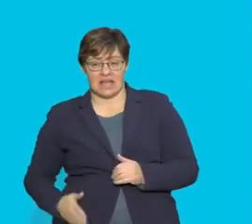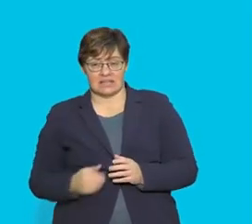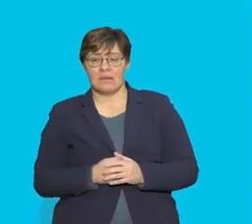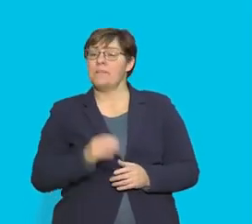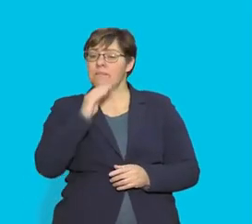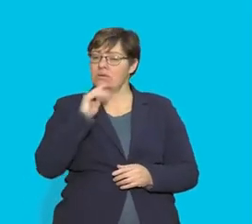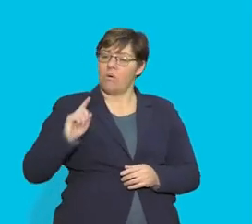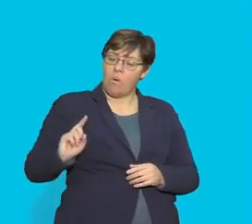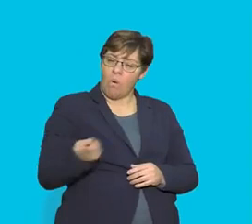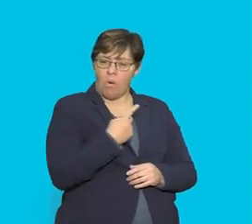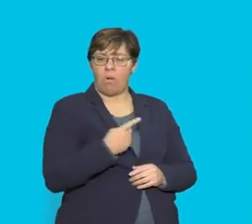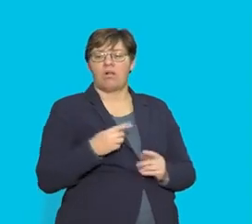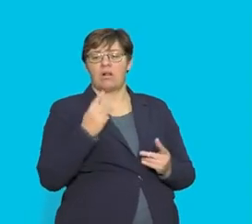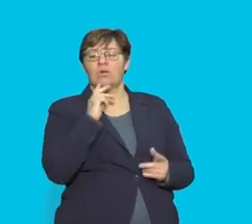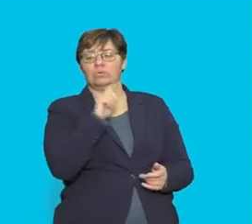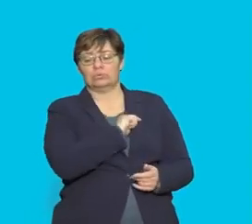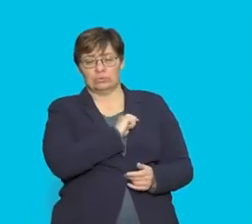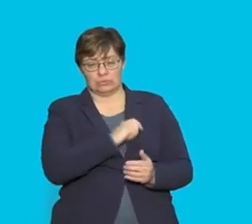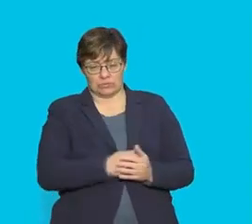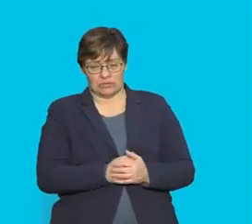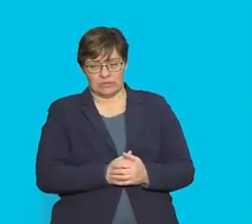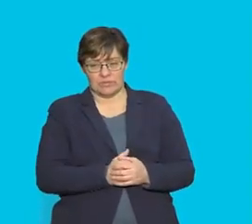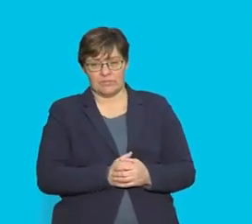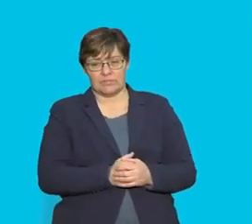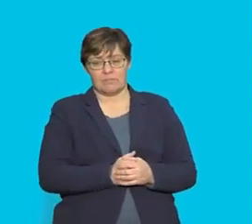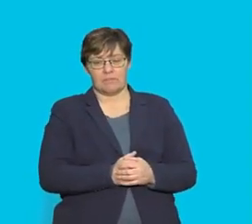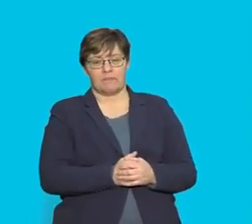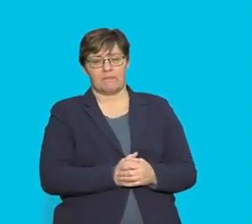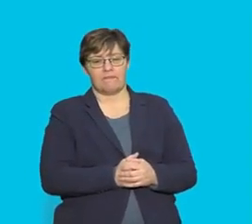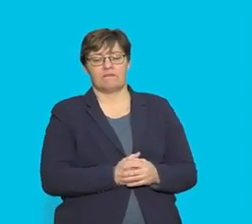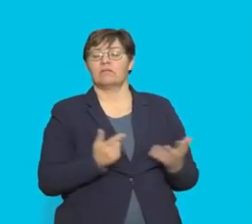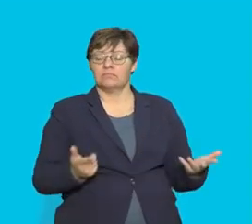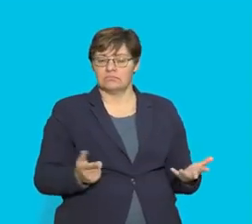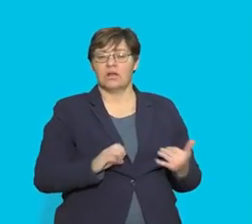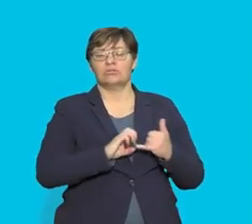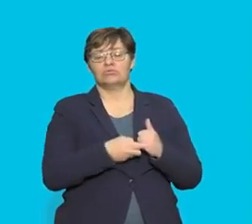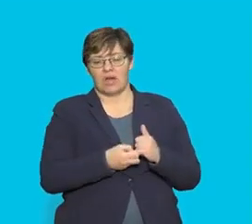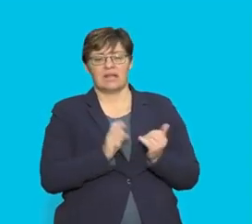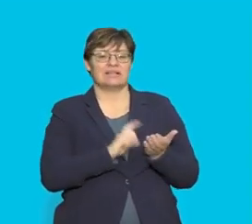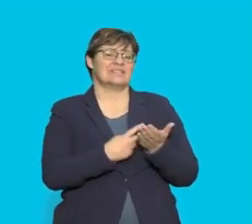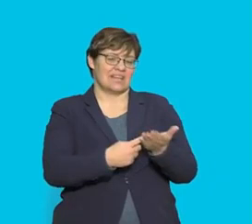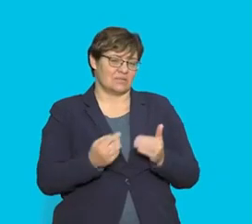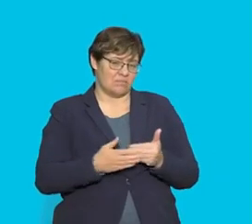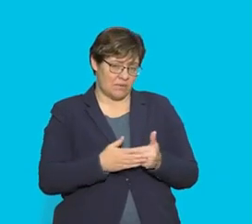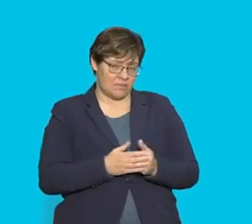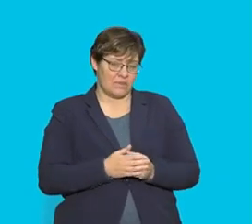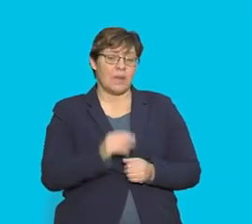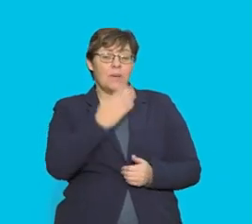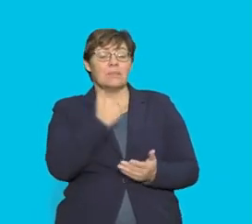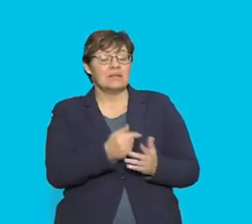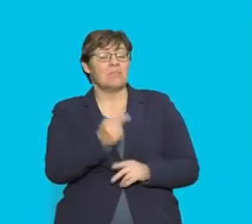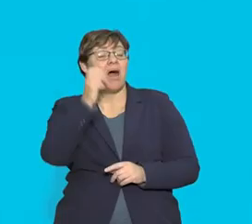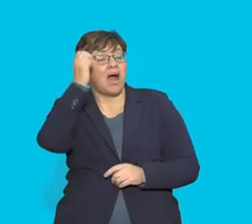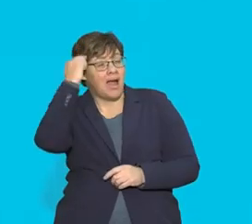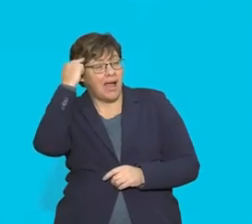is side angle side, then all of the other things will be equal, right? So that's what we're trying to talk about there. So